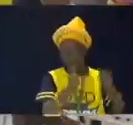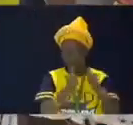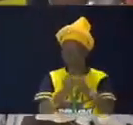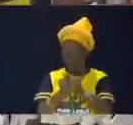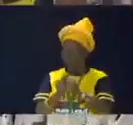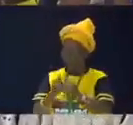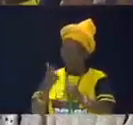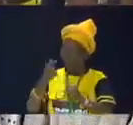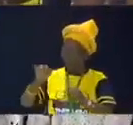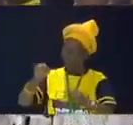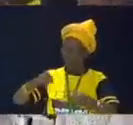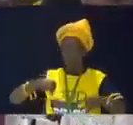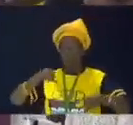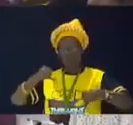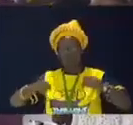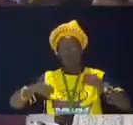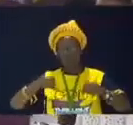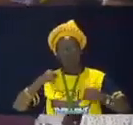That joy